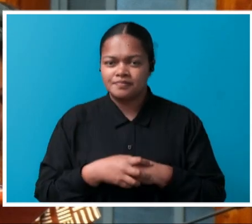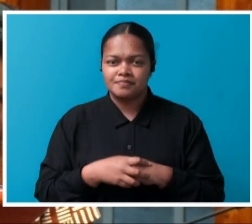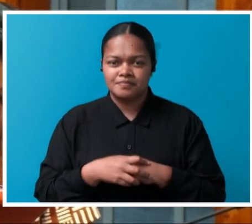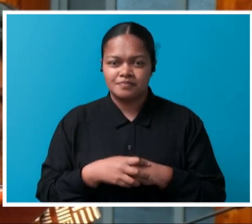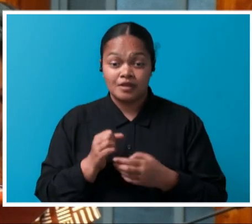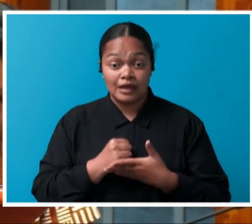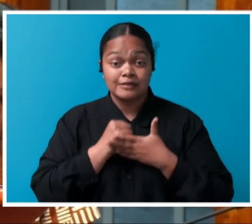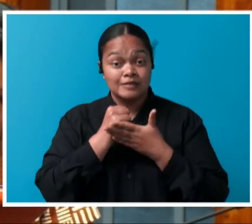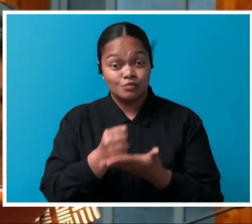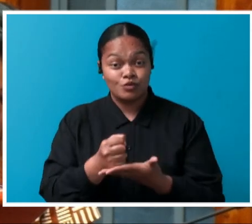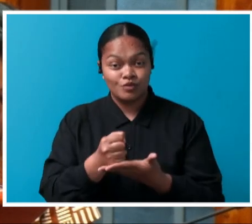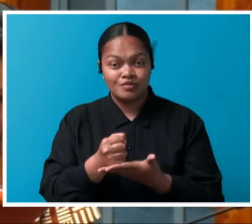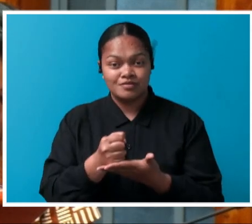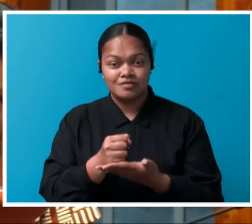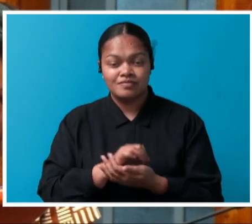Supporting it